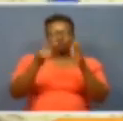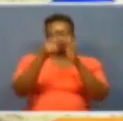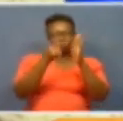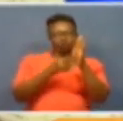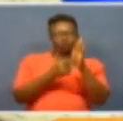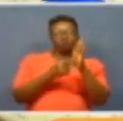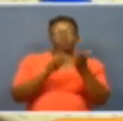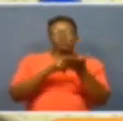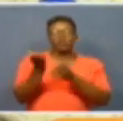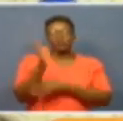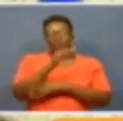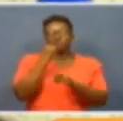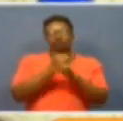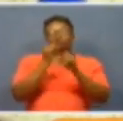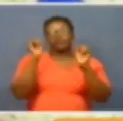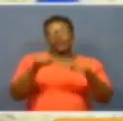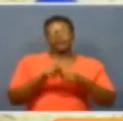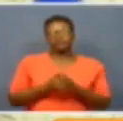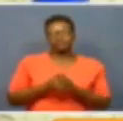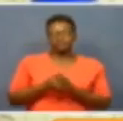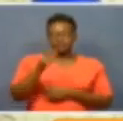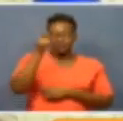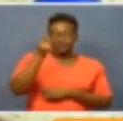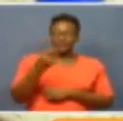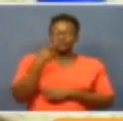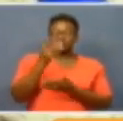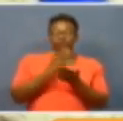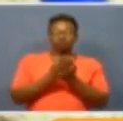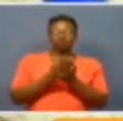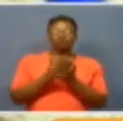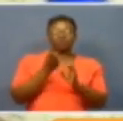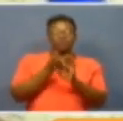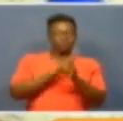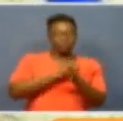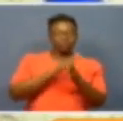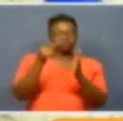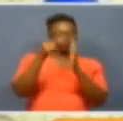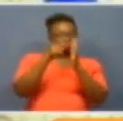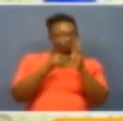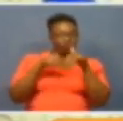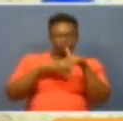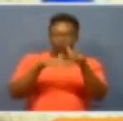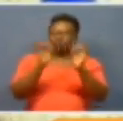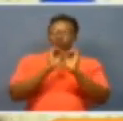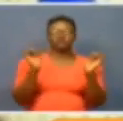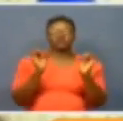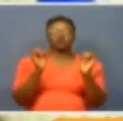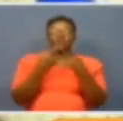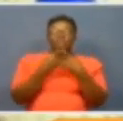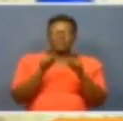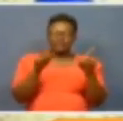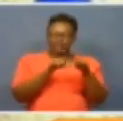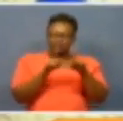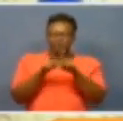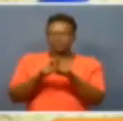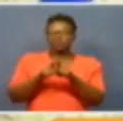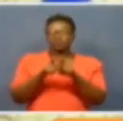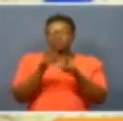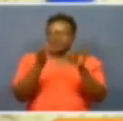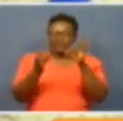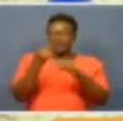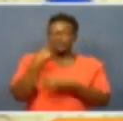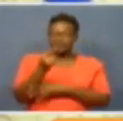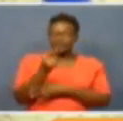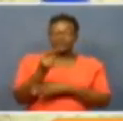judge said the resignation was unprocedural, but the judge went ahead and said it's in public domain